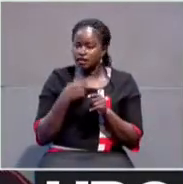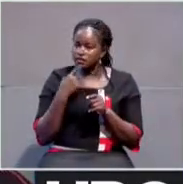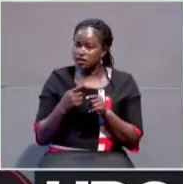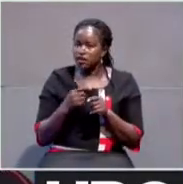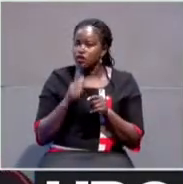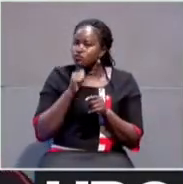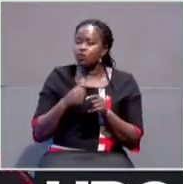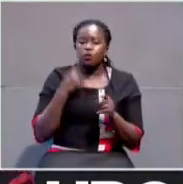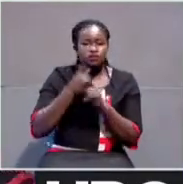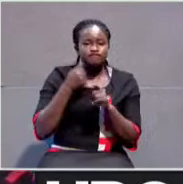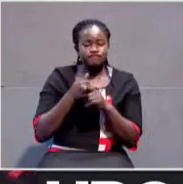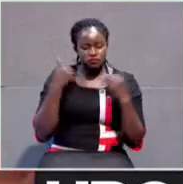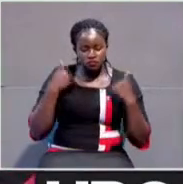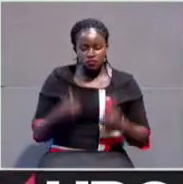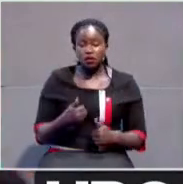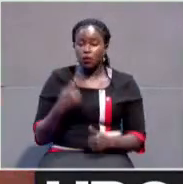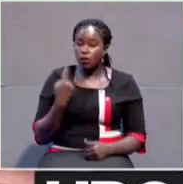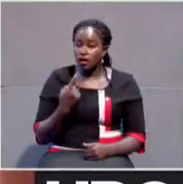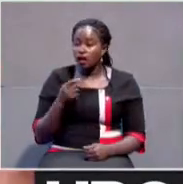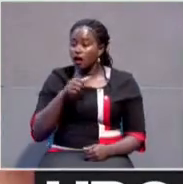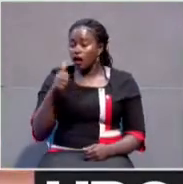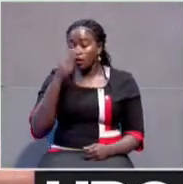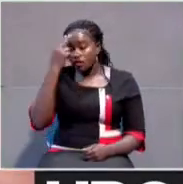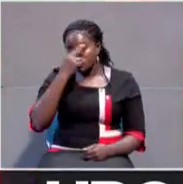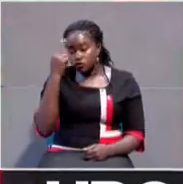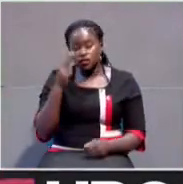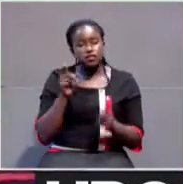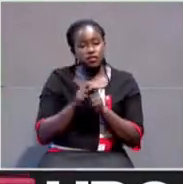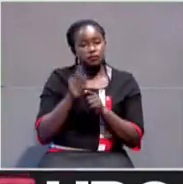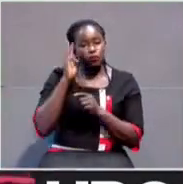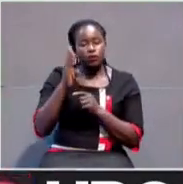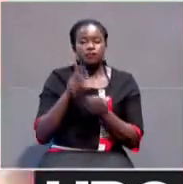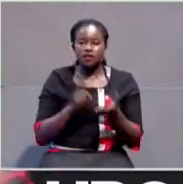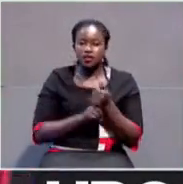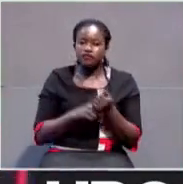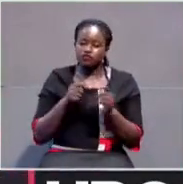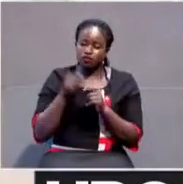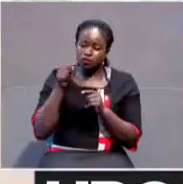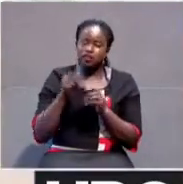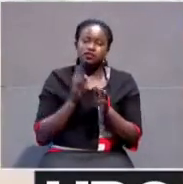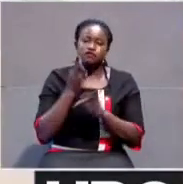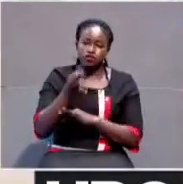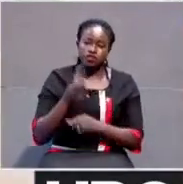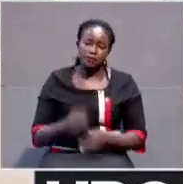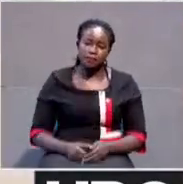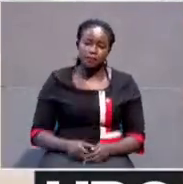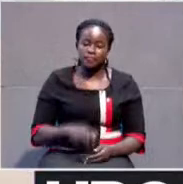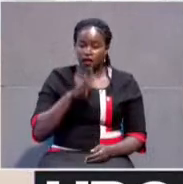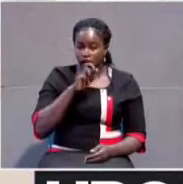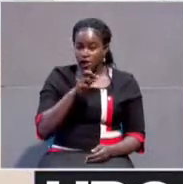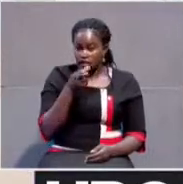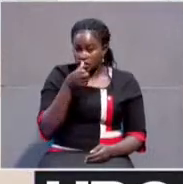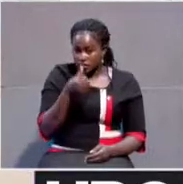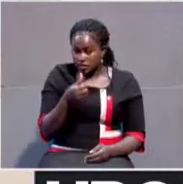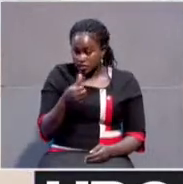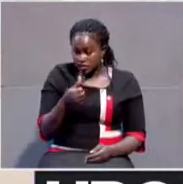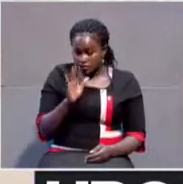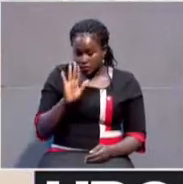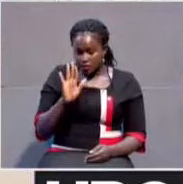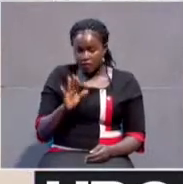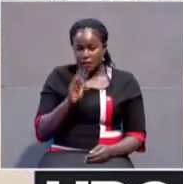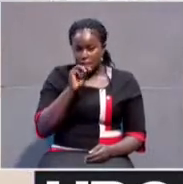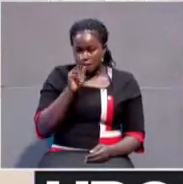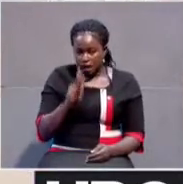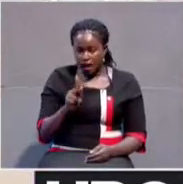only fight for Judith Nalukwago. There are other students who are going to benefit from this in the future. The 86 Makerere University elections, which are scheduled for